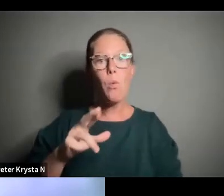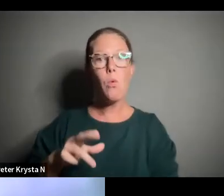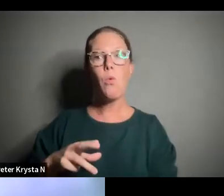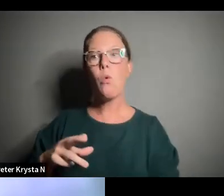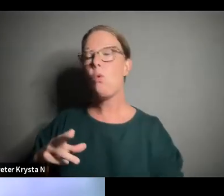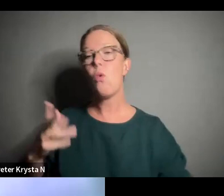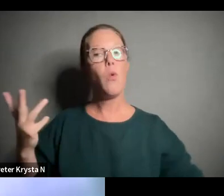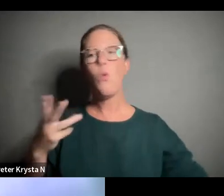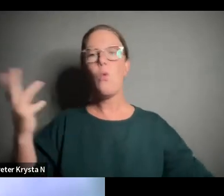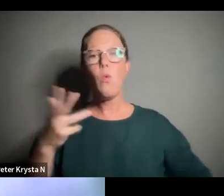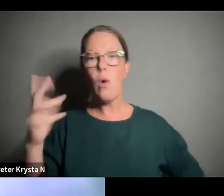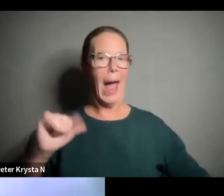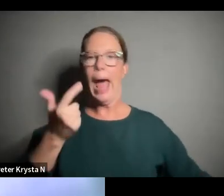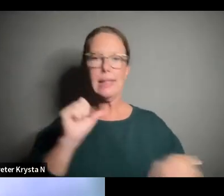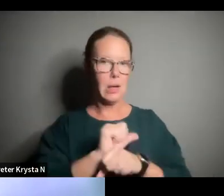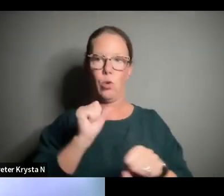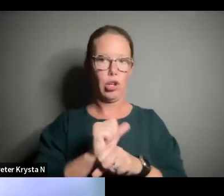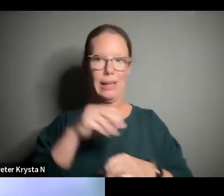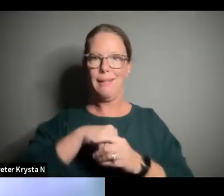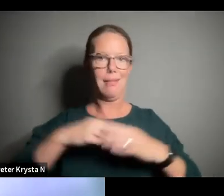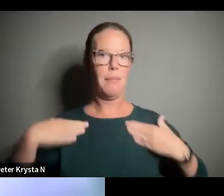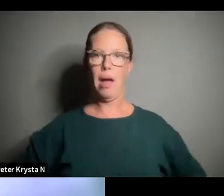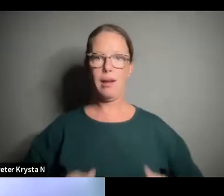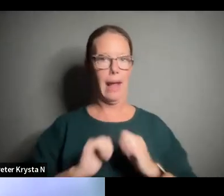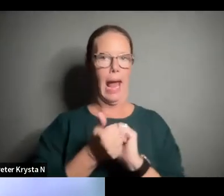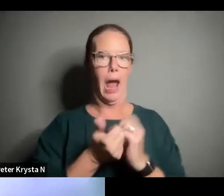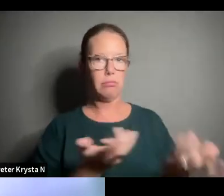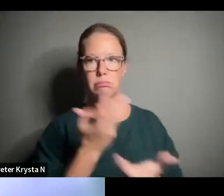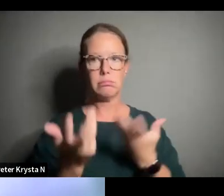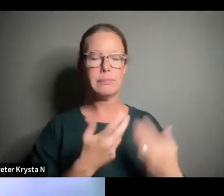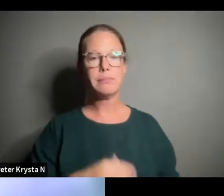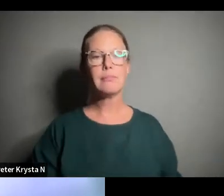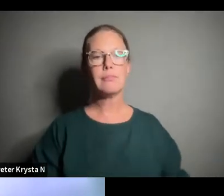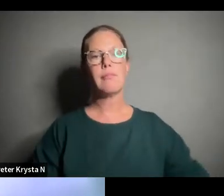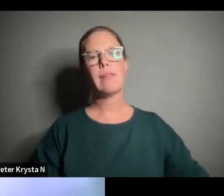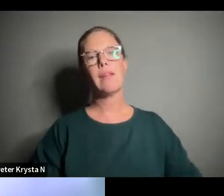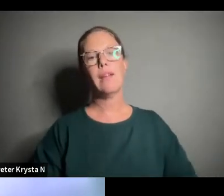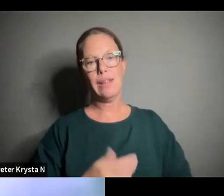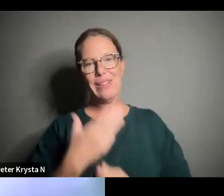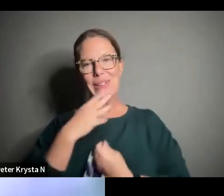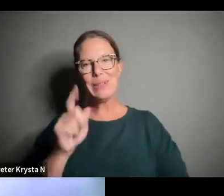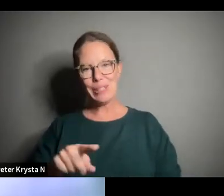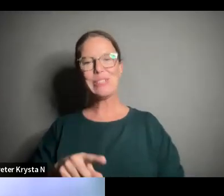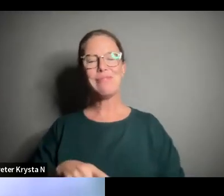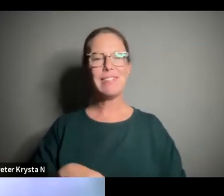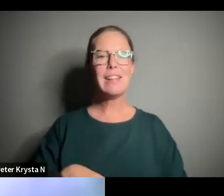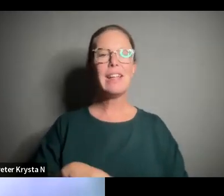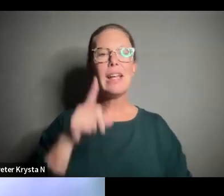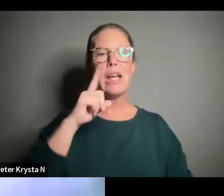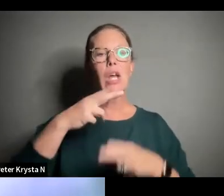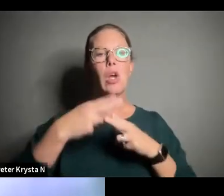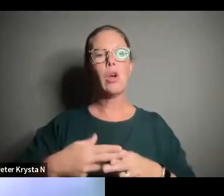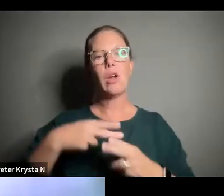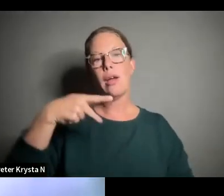how does it work in the body? How does it go about working? That's a very good question. So this is what we call a